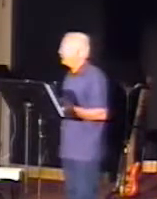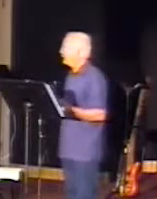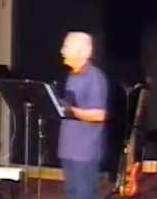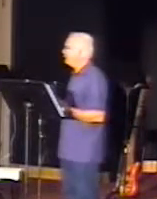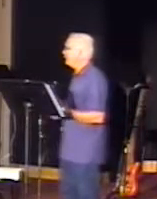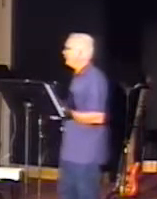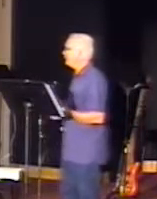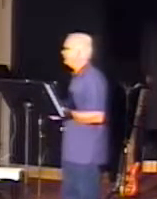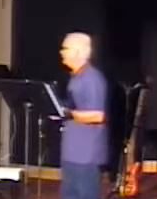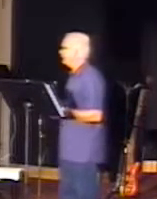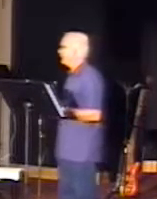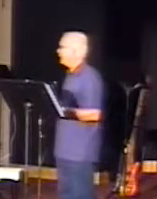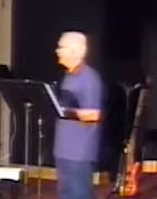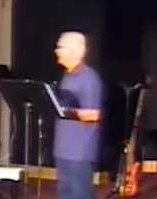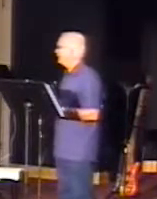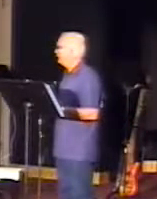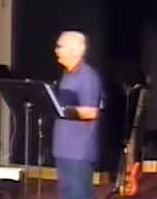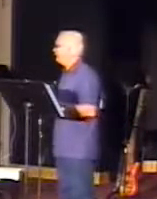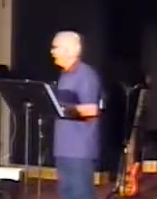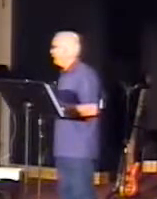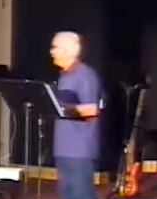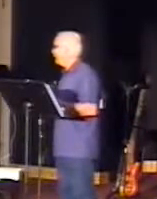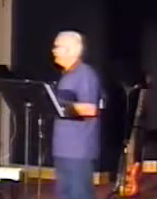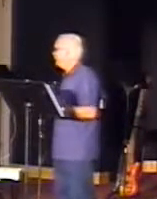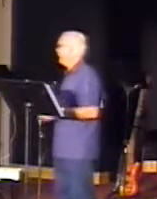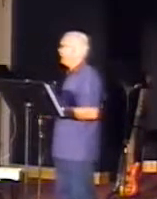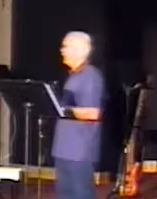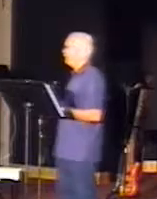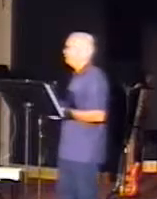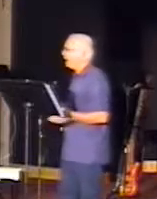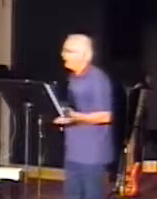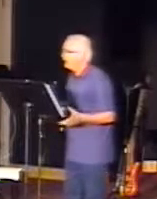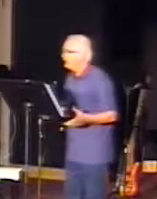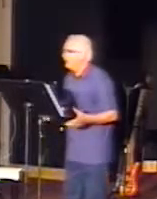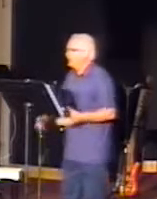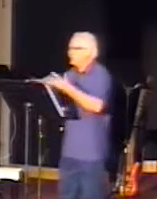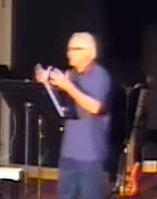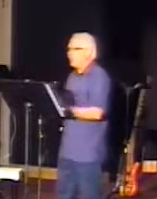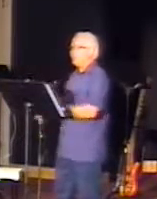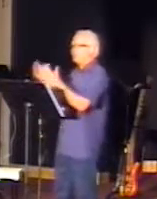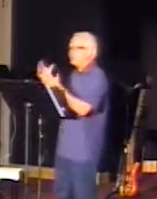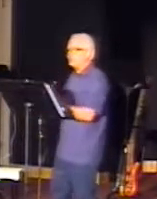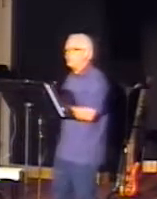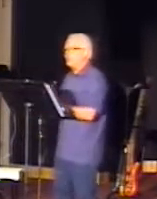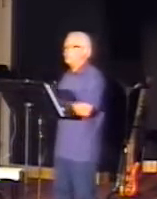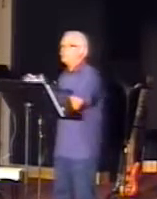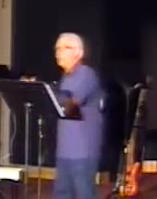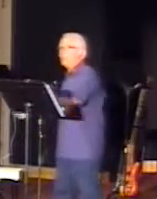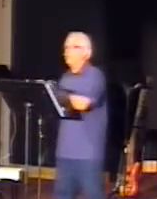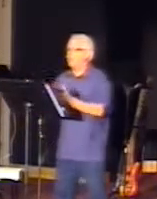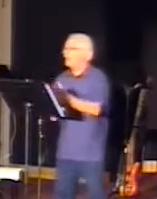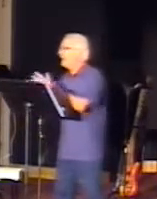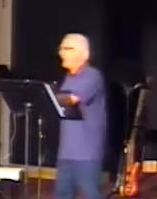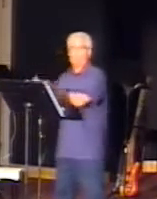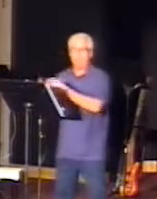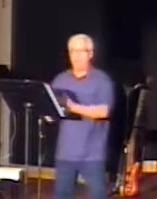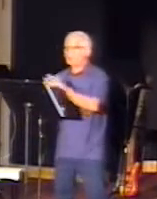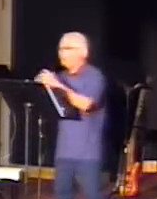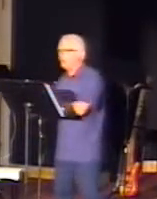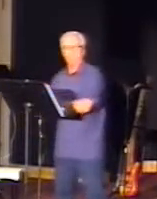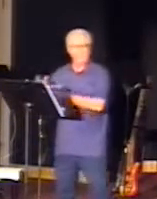Harrison's song, I, me, my? Remember that? I, me, my, I, me, my, I, me, my. And the song is sickening because it's night and day, I,